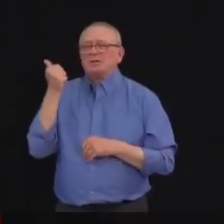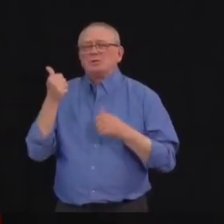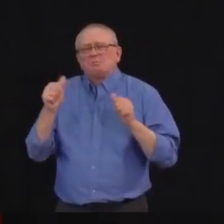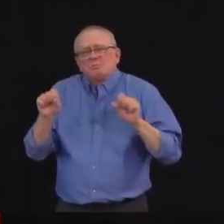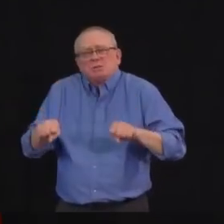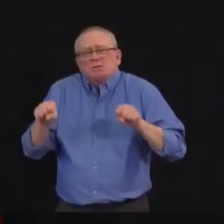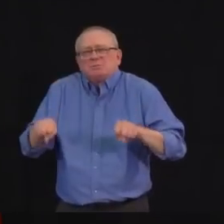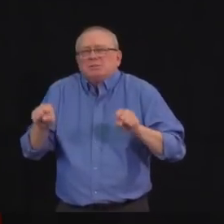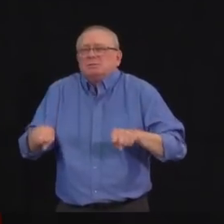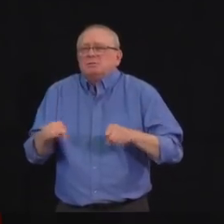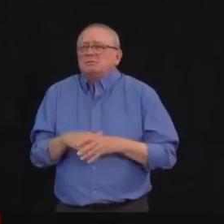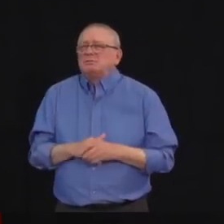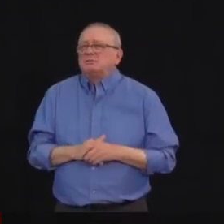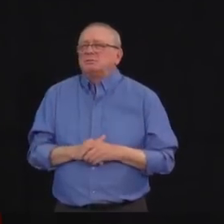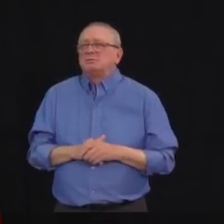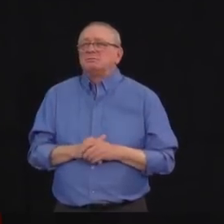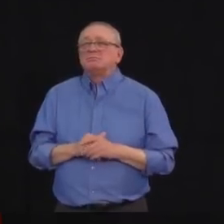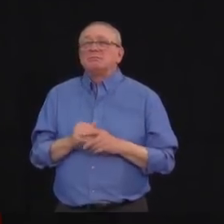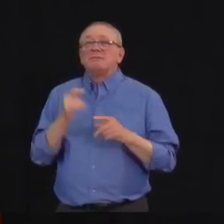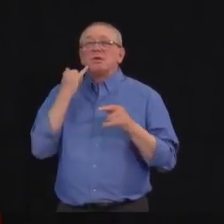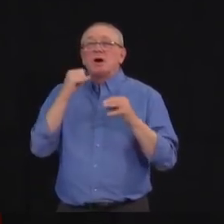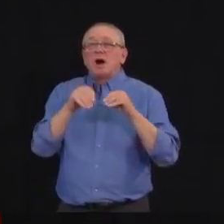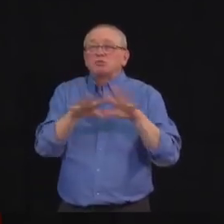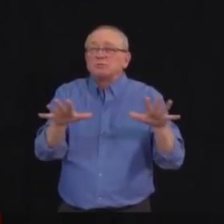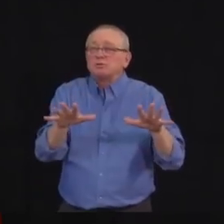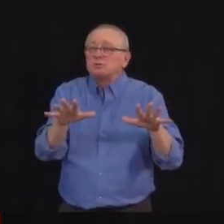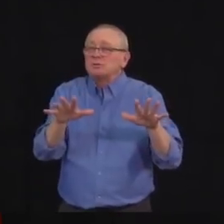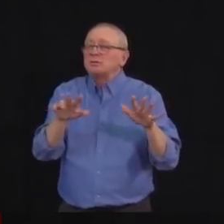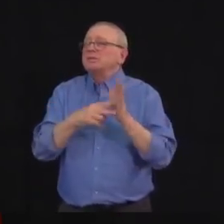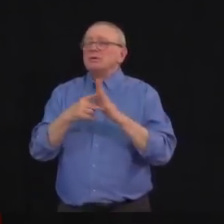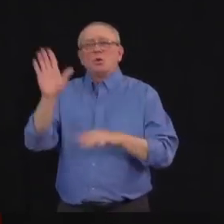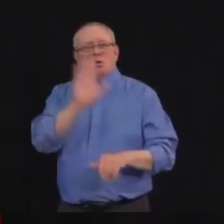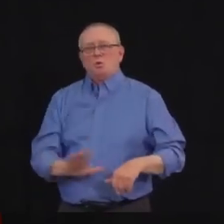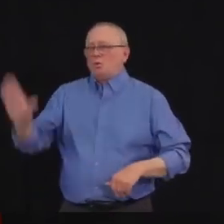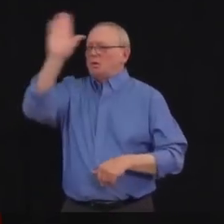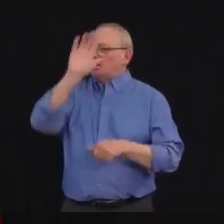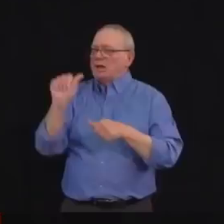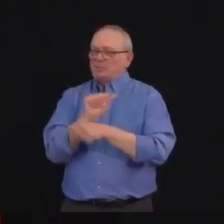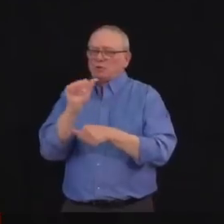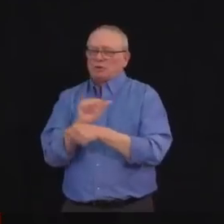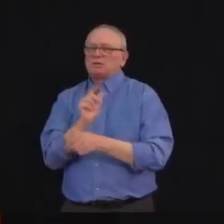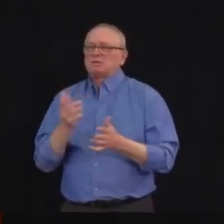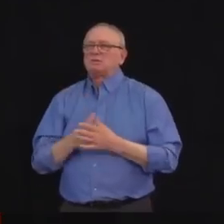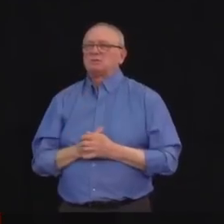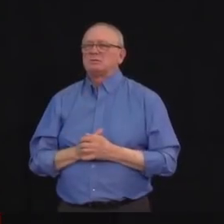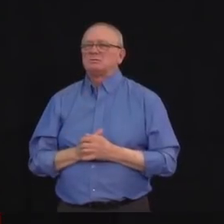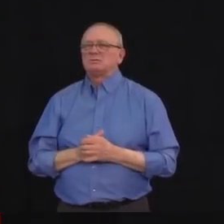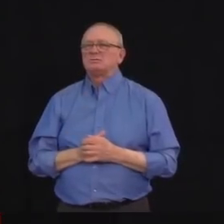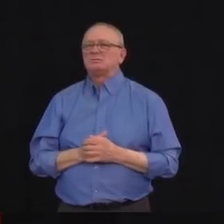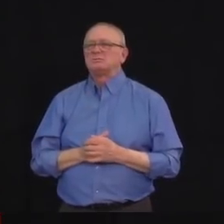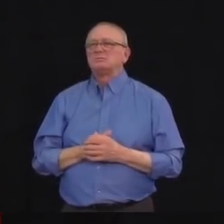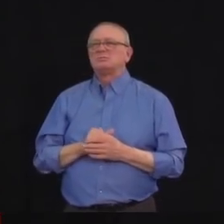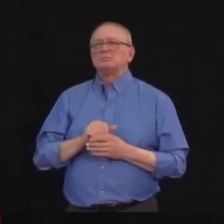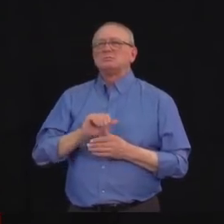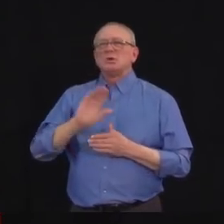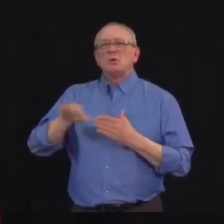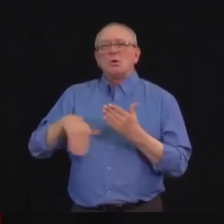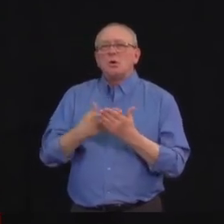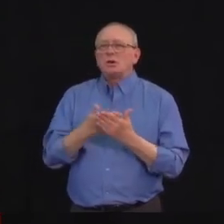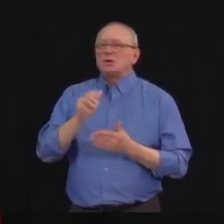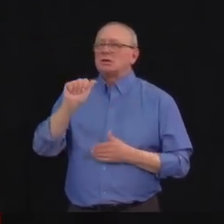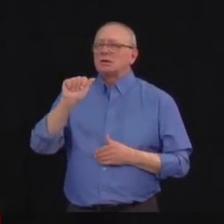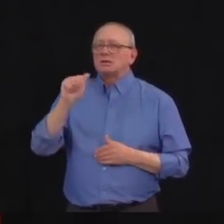both within outbreak settings and across Alberta. My local AHS counterparts are working hard to limit the spread